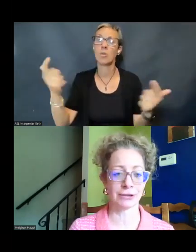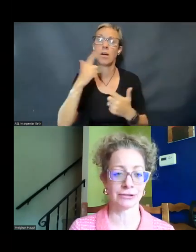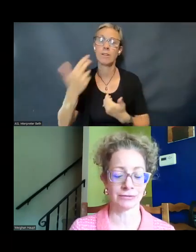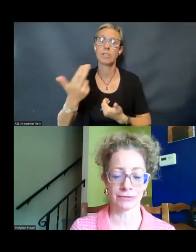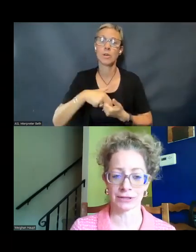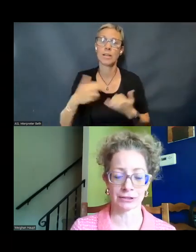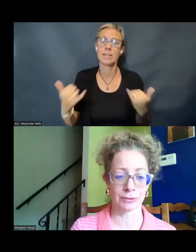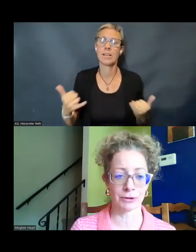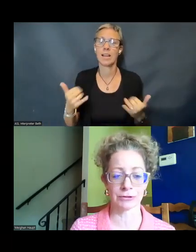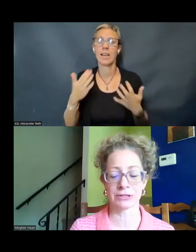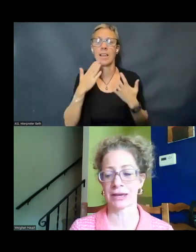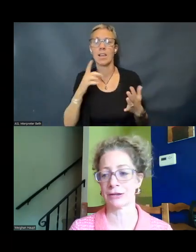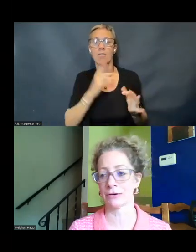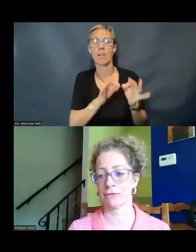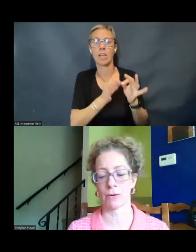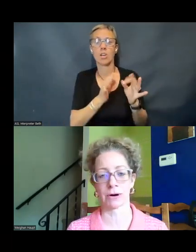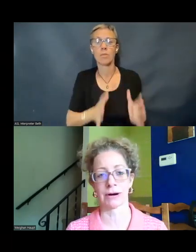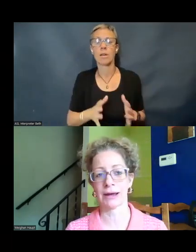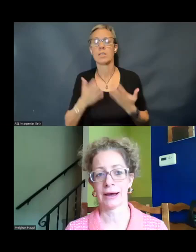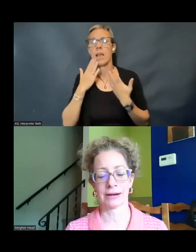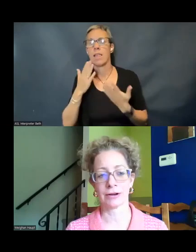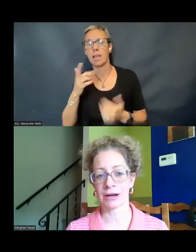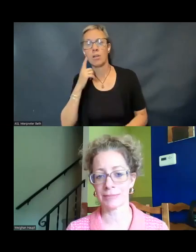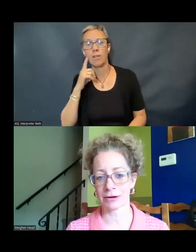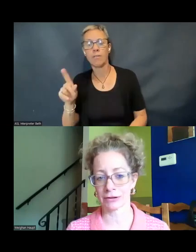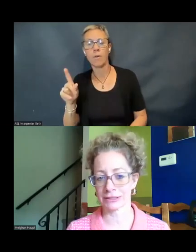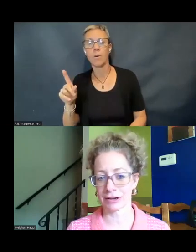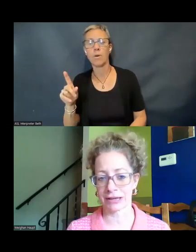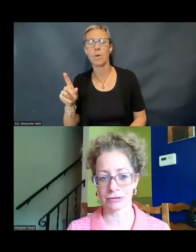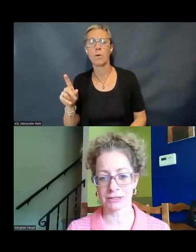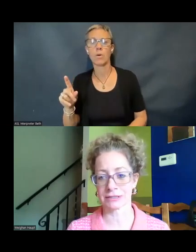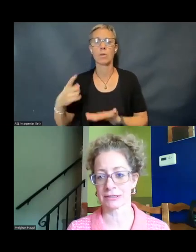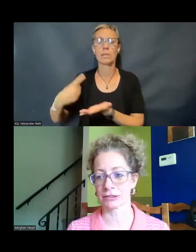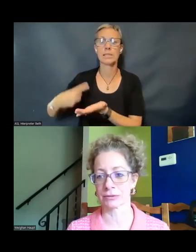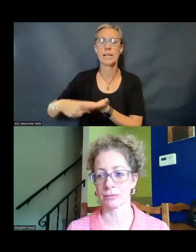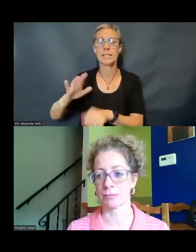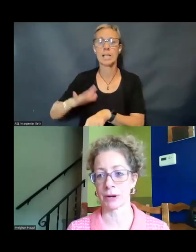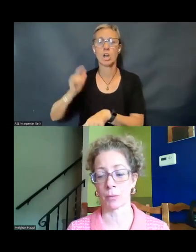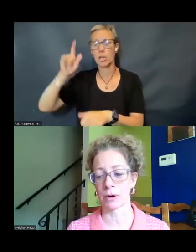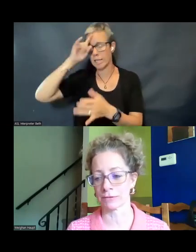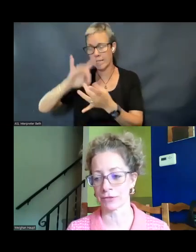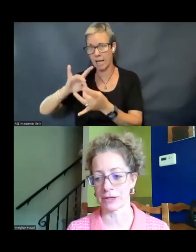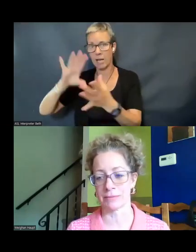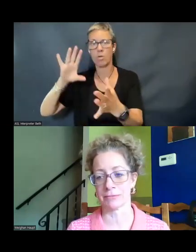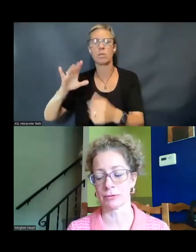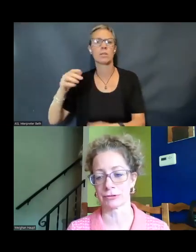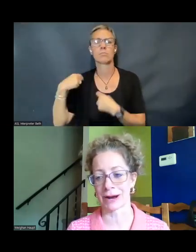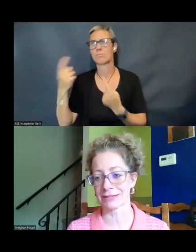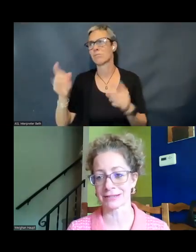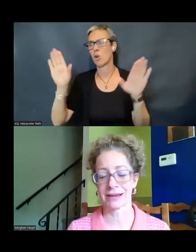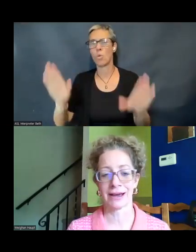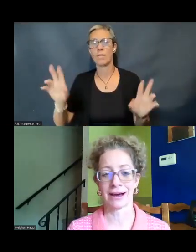today. Thank you for the interpreters. Thank you for talking about early psychosis. This has been a wonderful theme